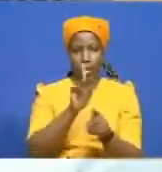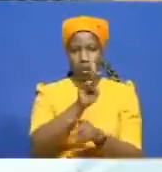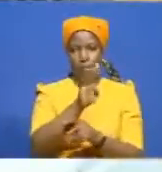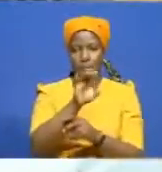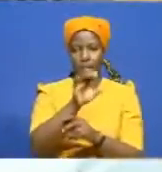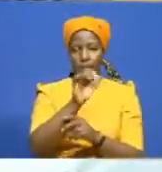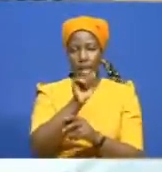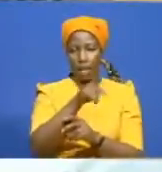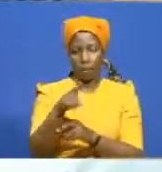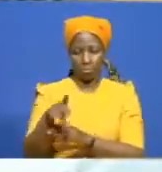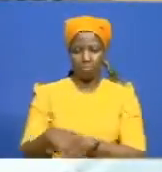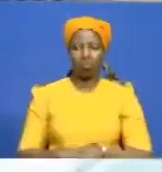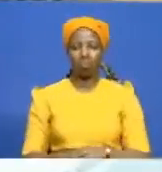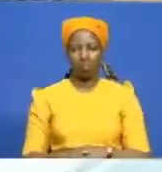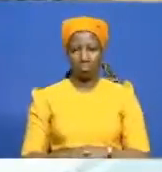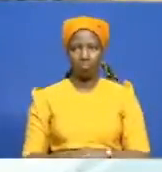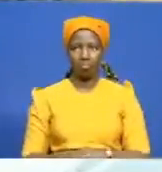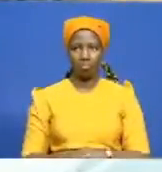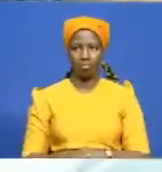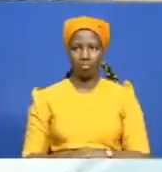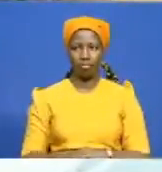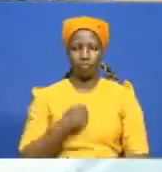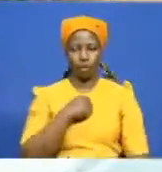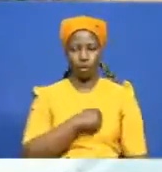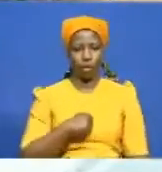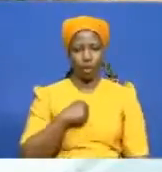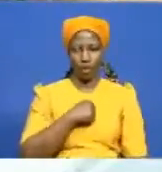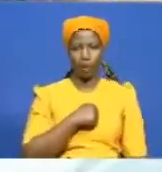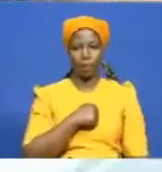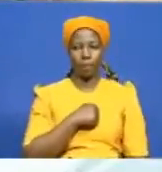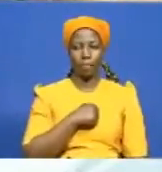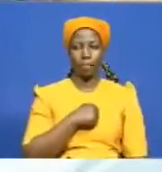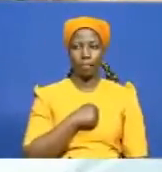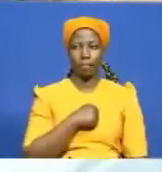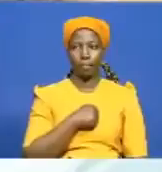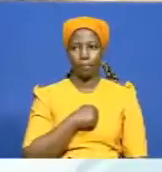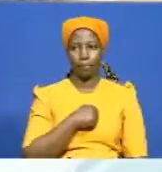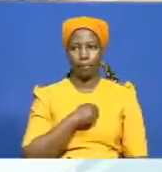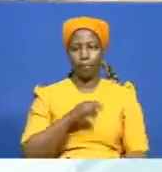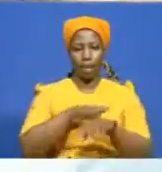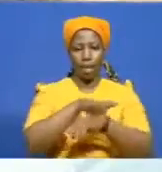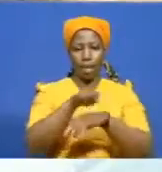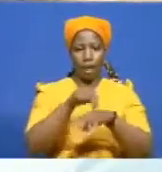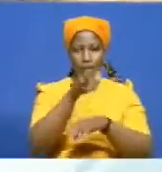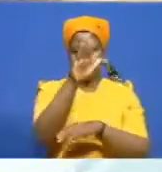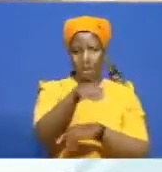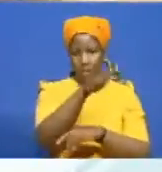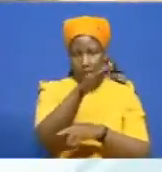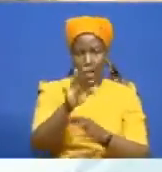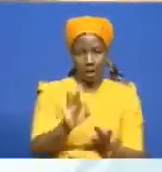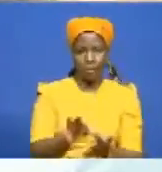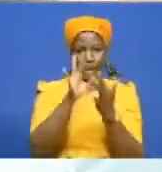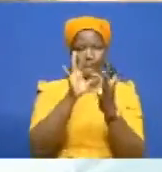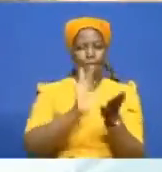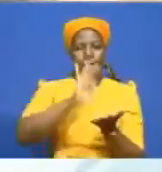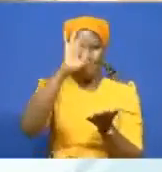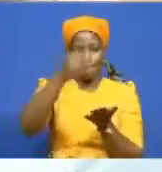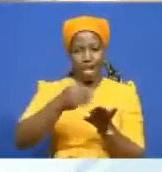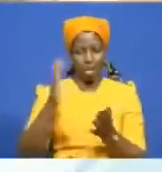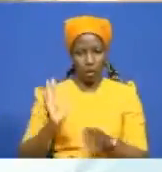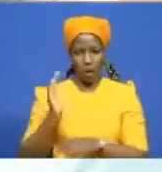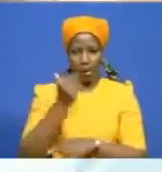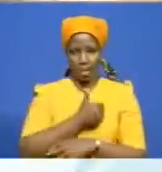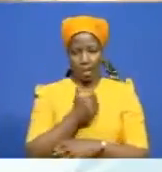Kenya National Special, I will take that again. The National Assembly Special Funds Committee has